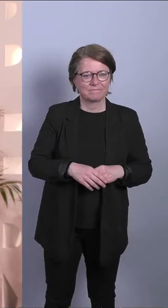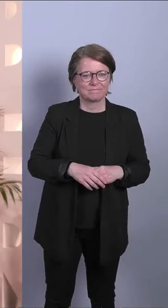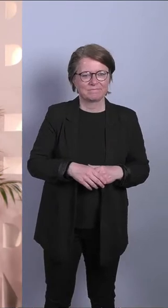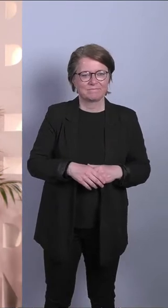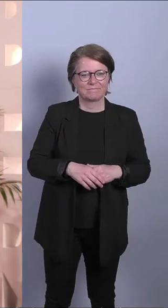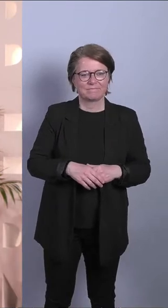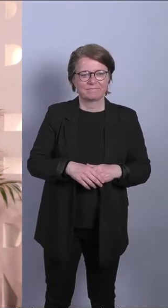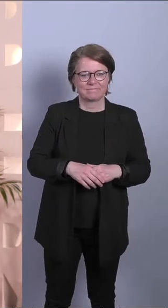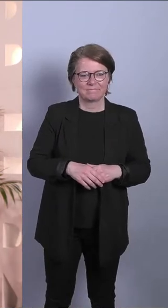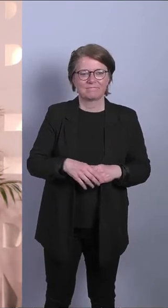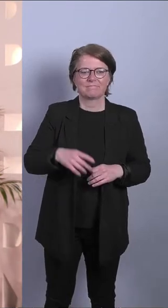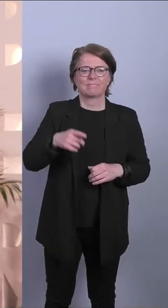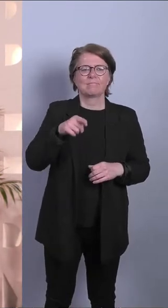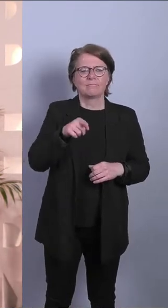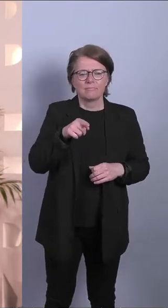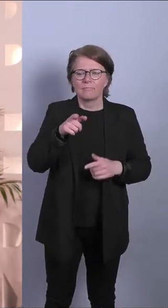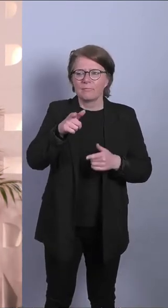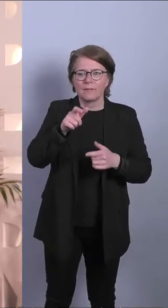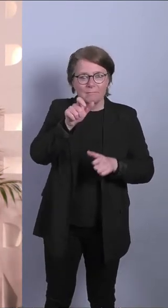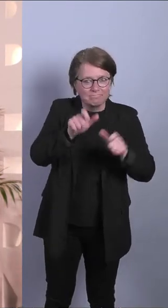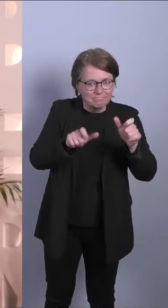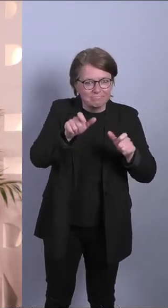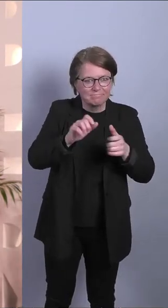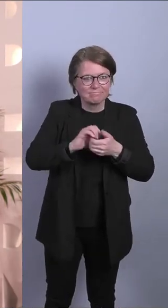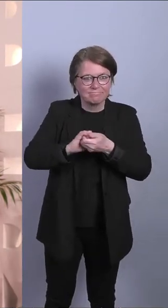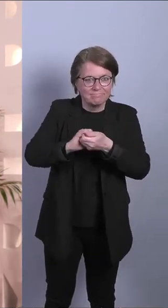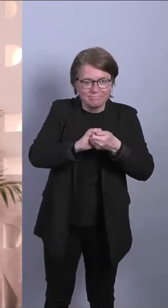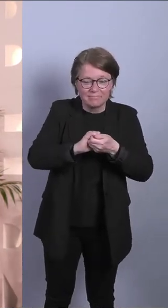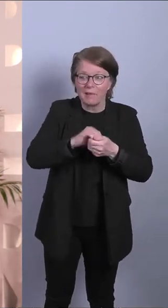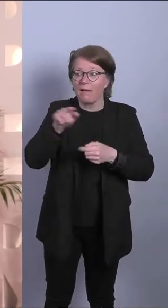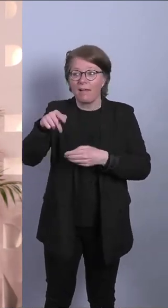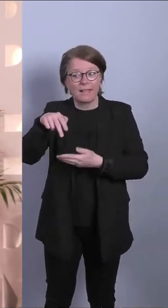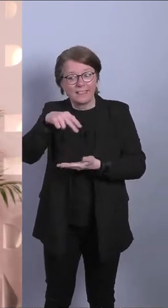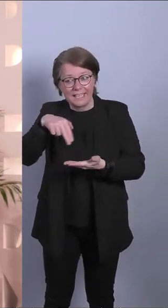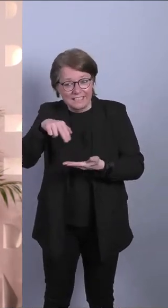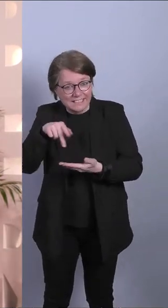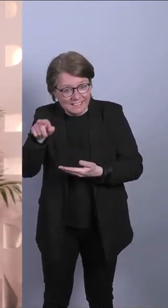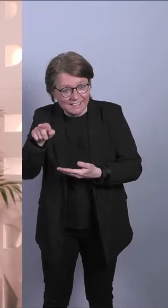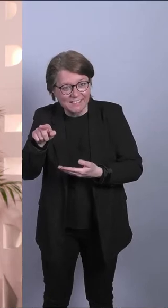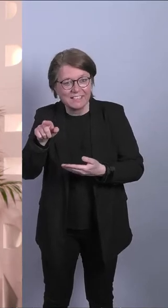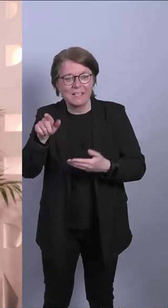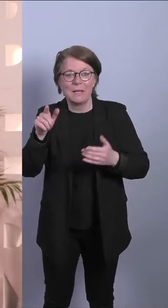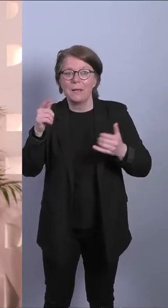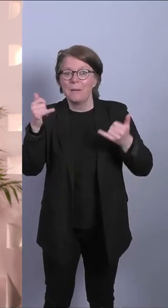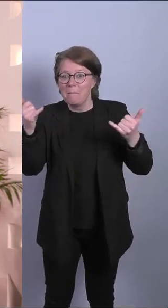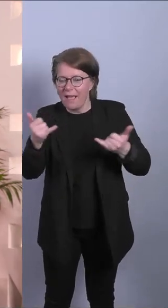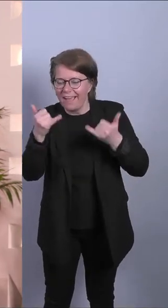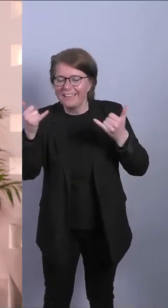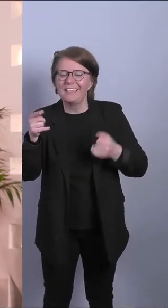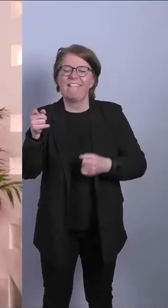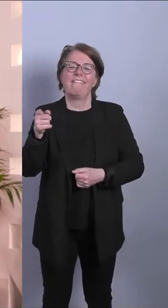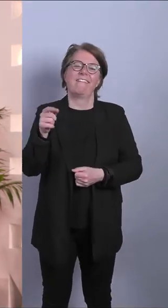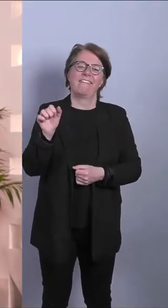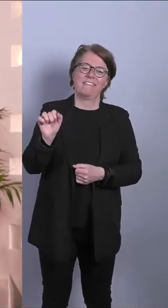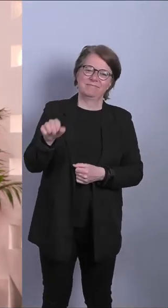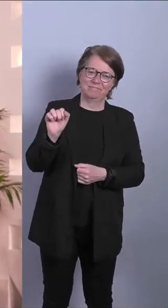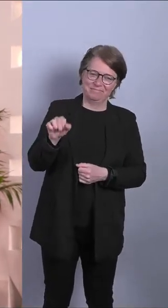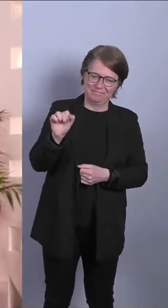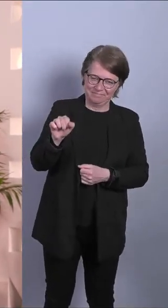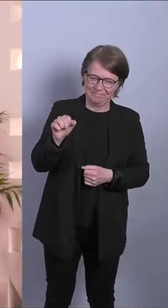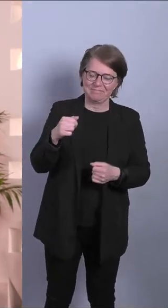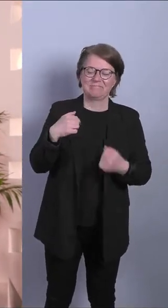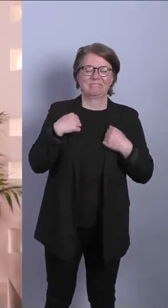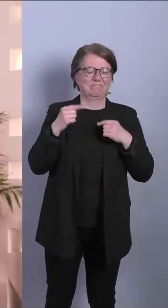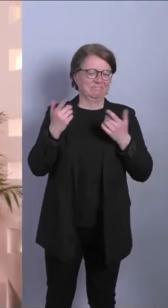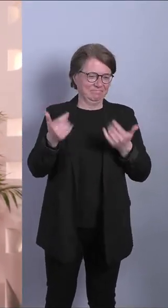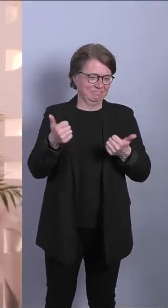Yeah, meeting all those people, Team Spirit, and you, Hertinho? Oh, yeah, the party. I can see